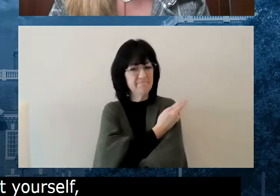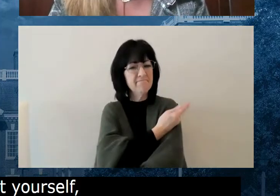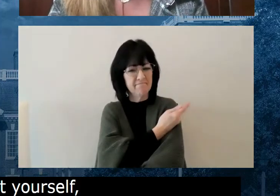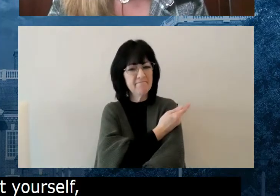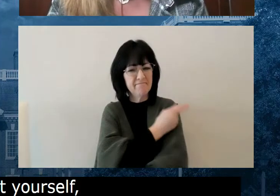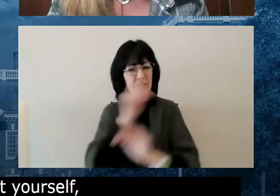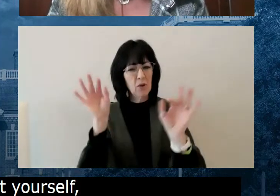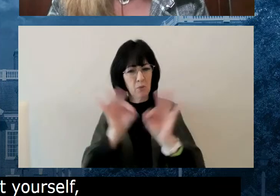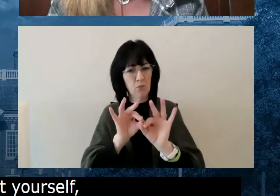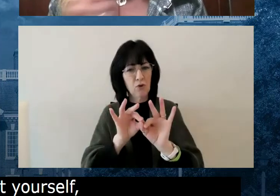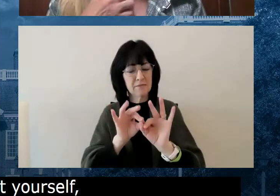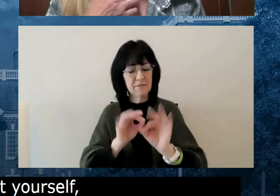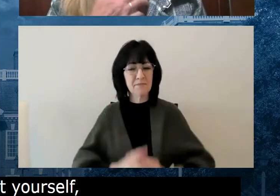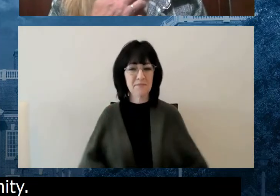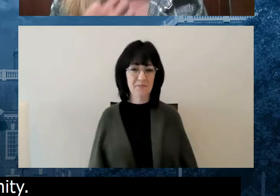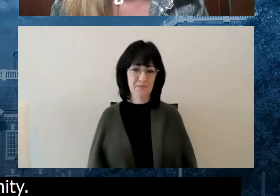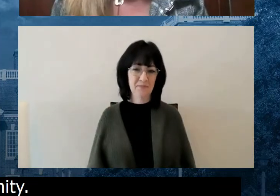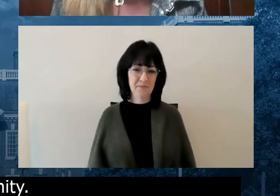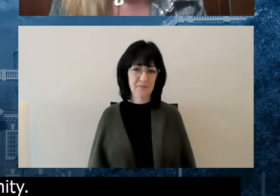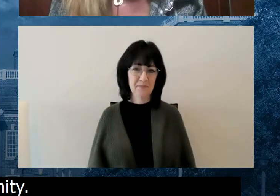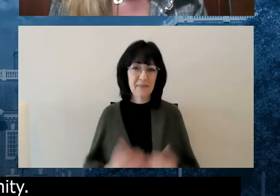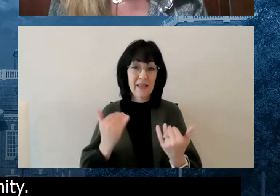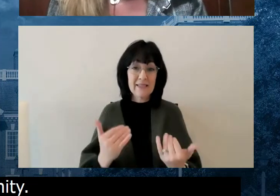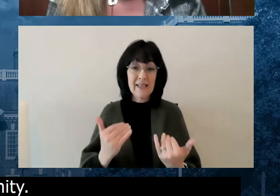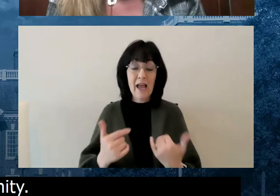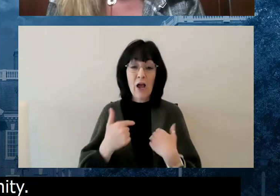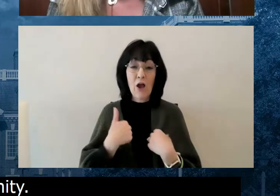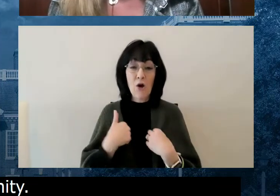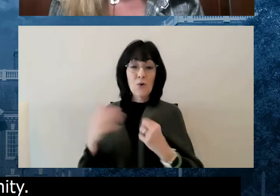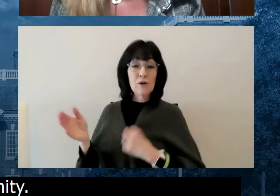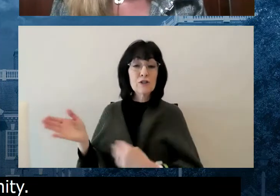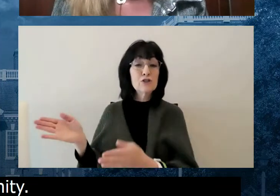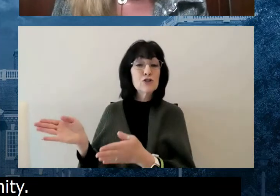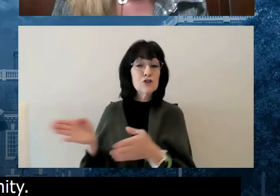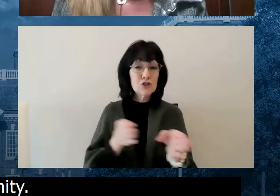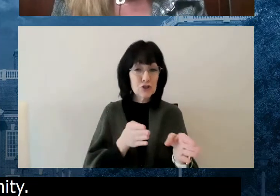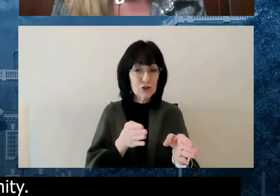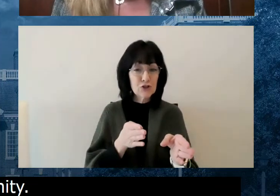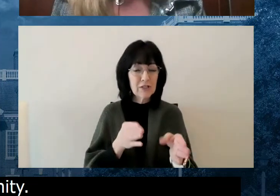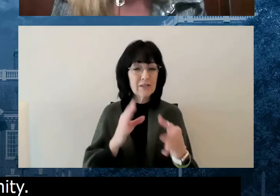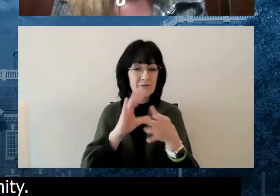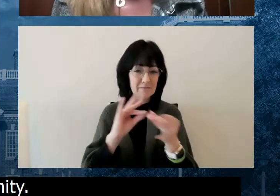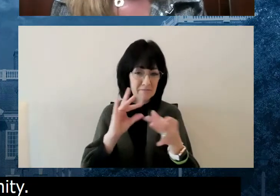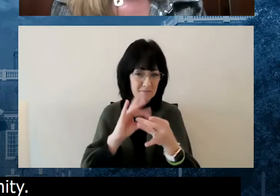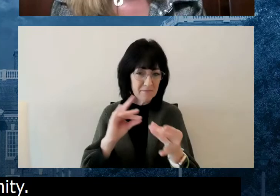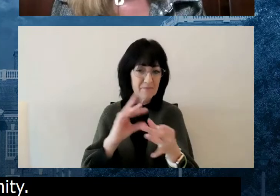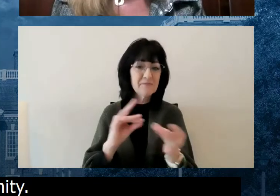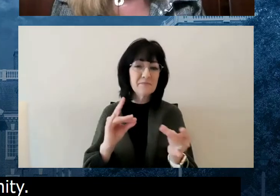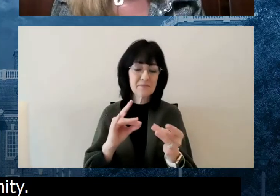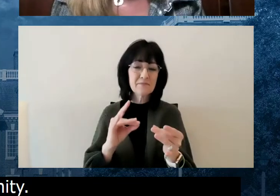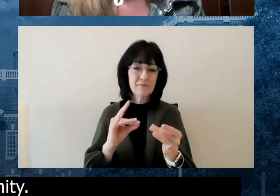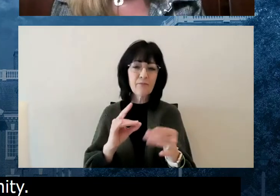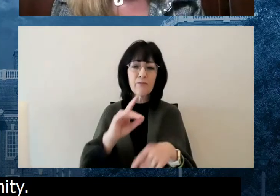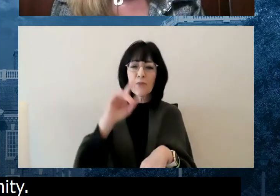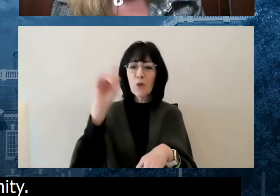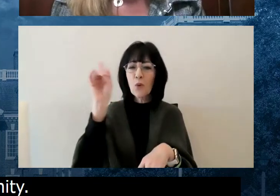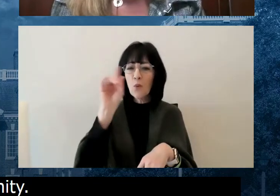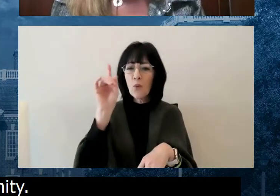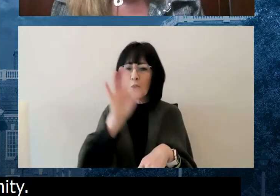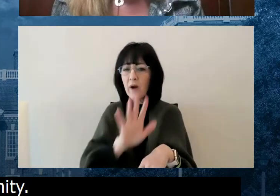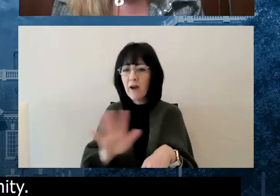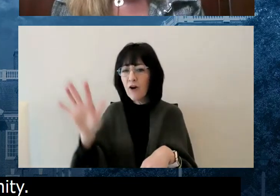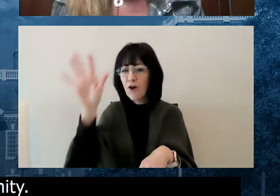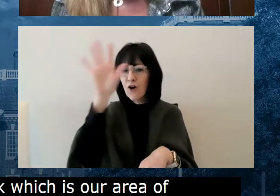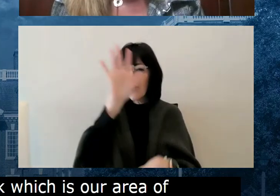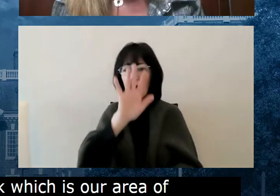So let's shift a little to what we talk about every week, which is our areas of concern. And this is also great news, right? It was just a